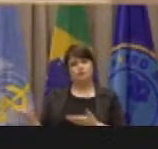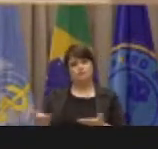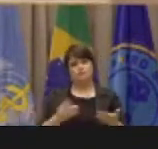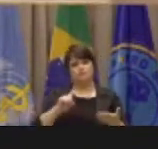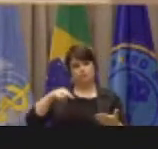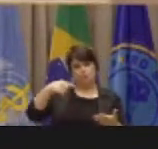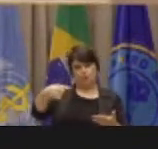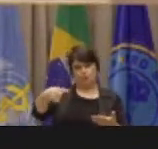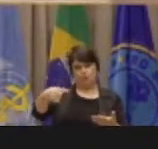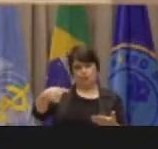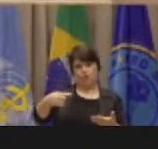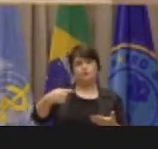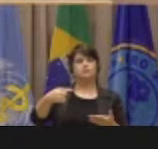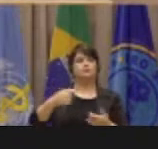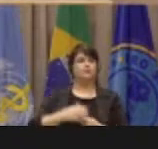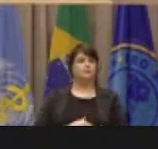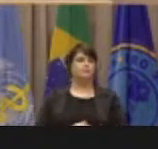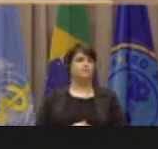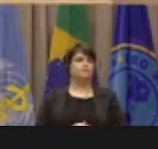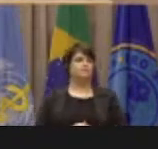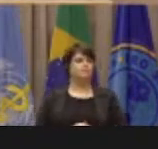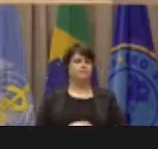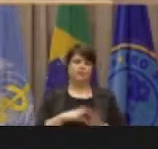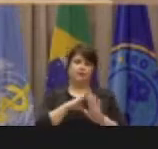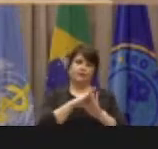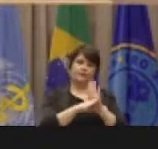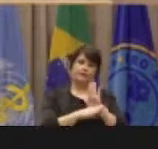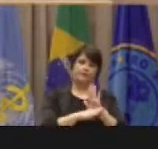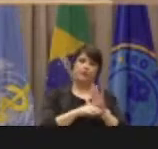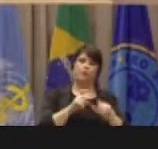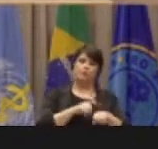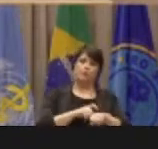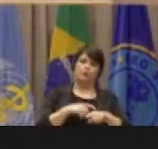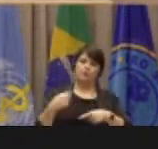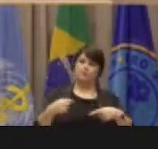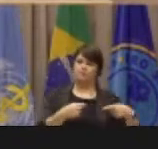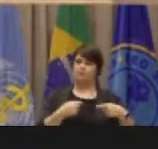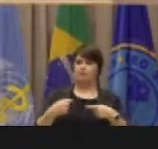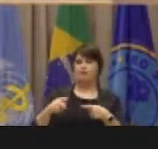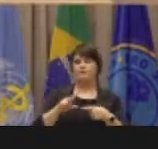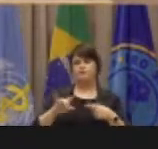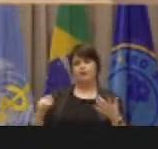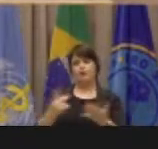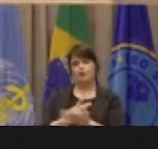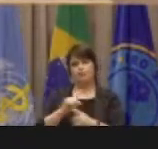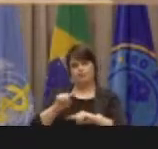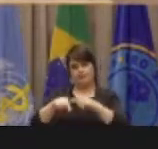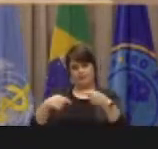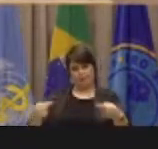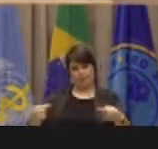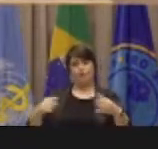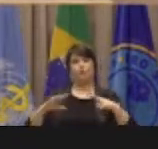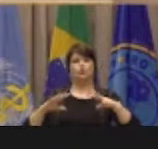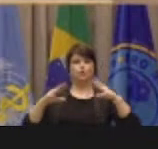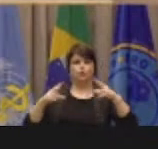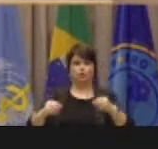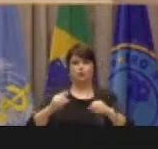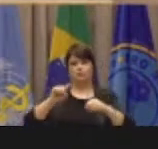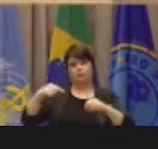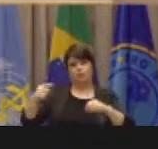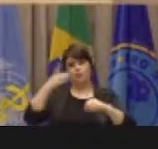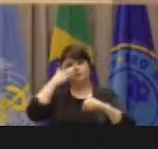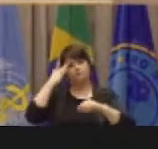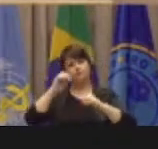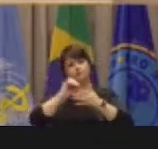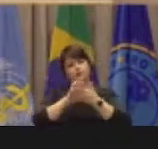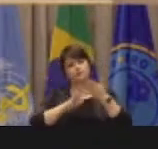to conduct the next roundtable. And the moment for discussion, it will happen after